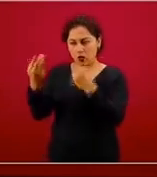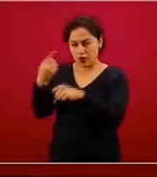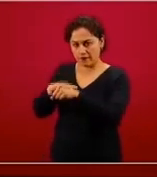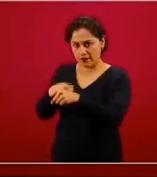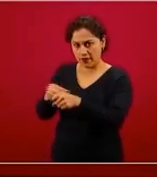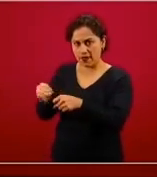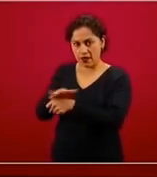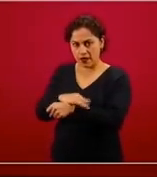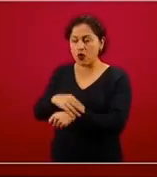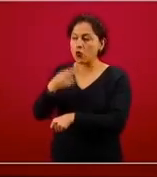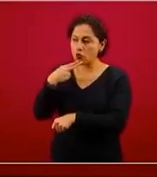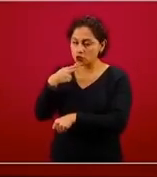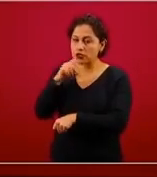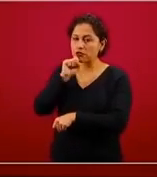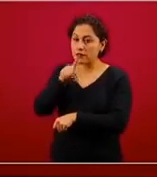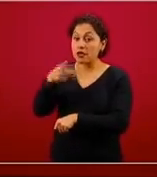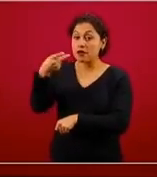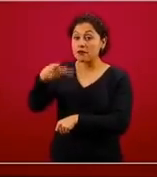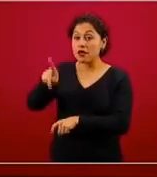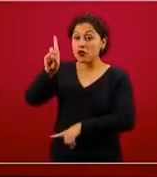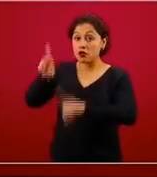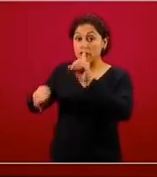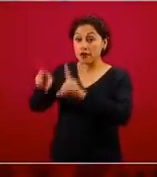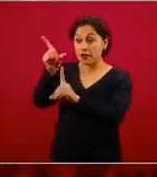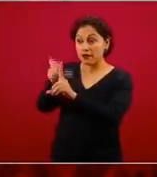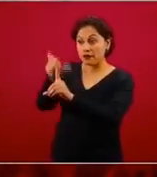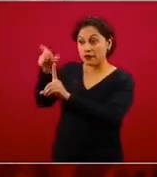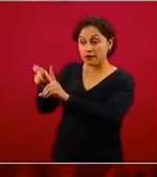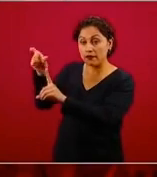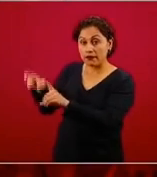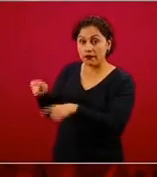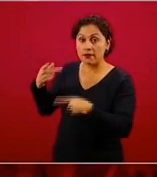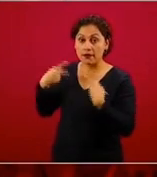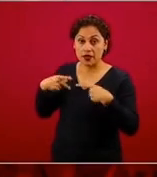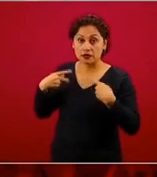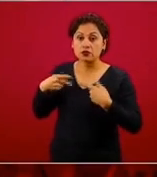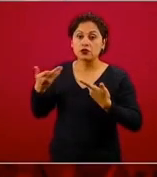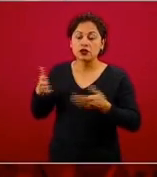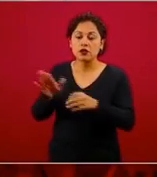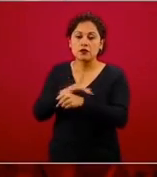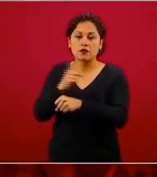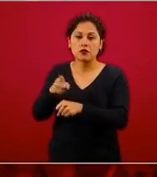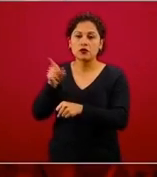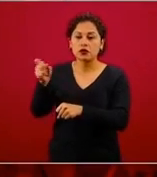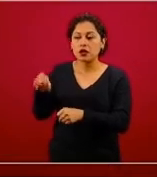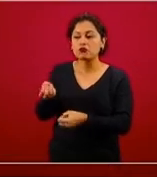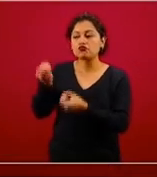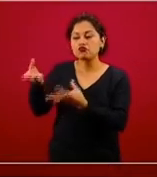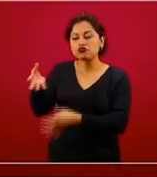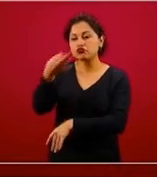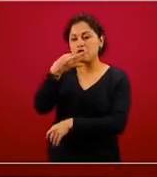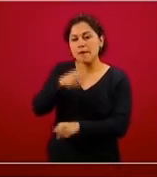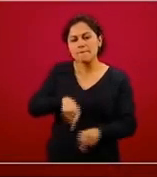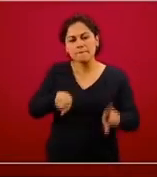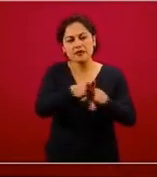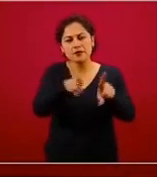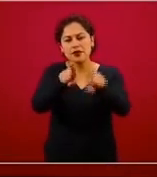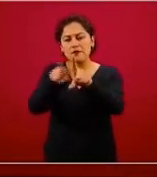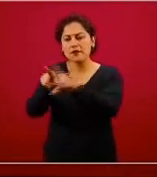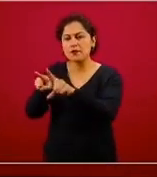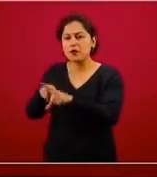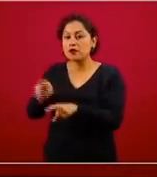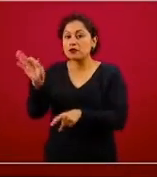prevent future complications. Because it's like you said, maybe they're going to have